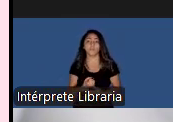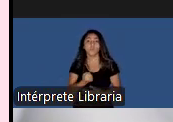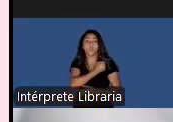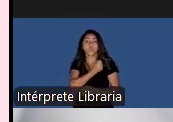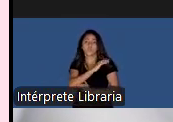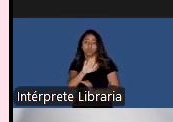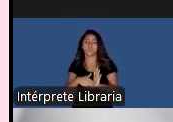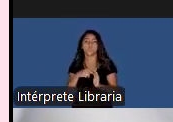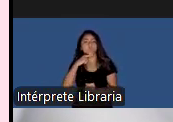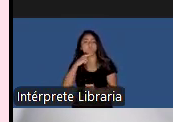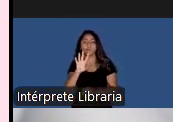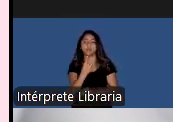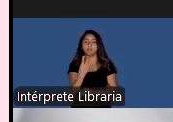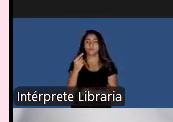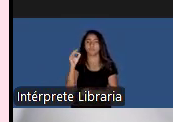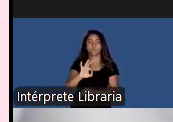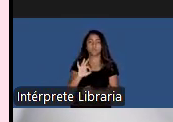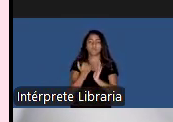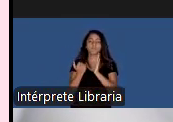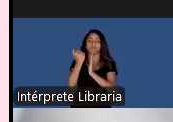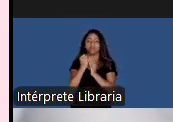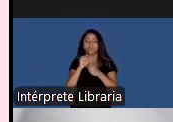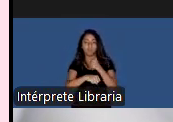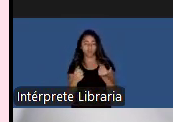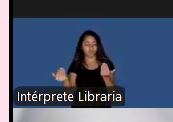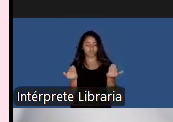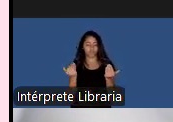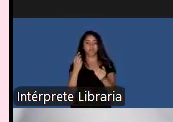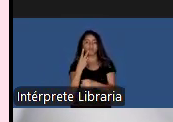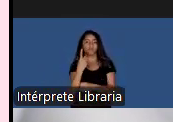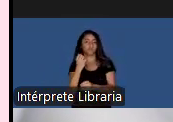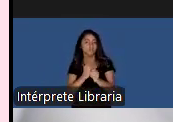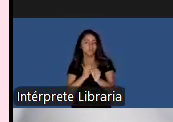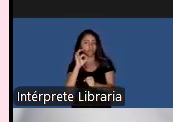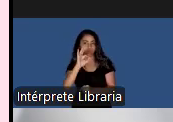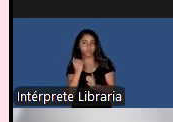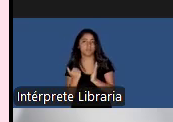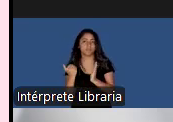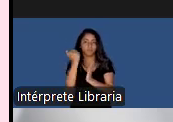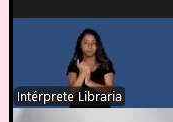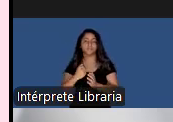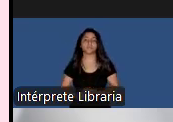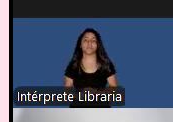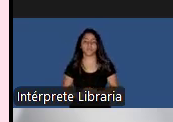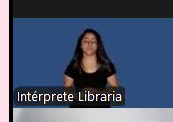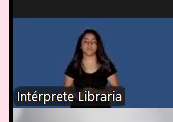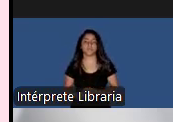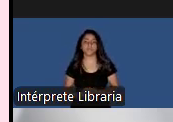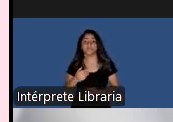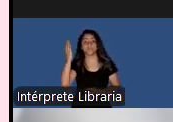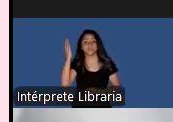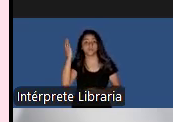don't publish absolute number, but it was a 31% increase in year-on-year comparison. And